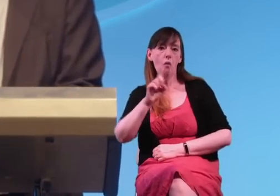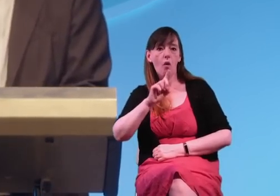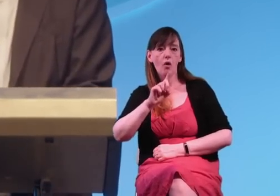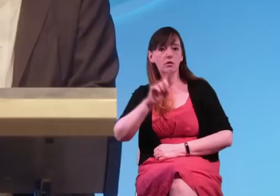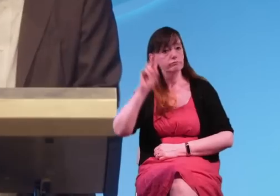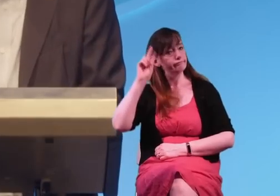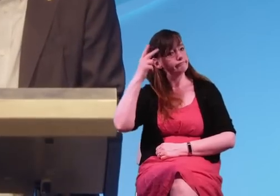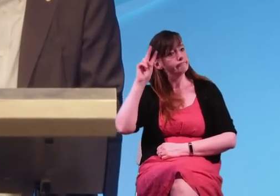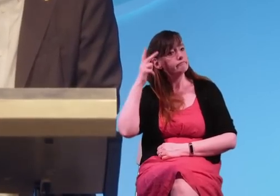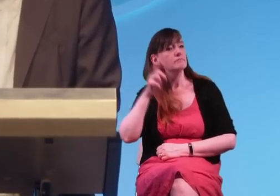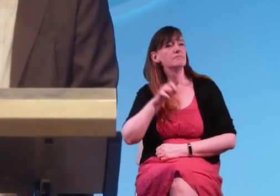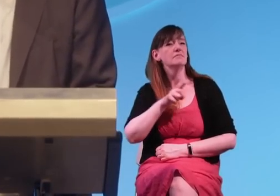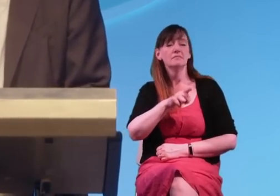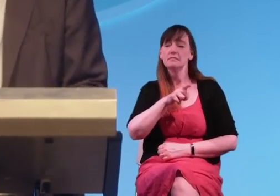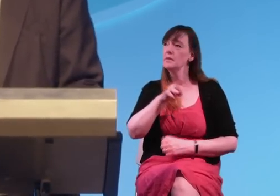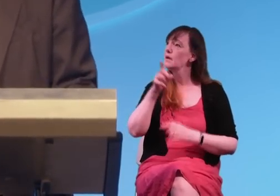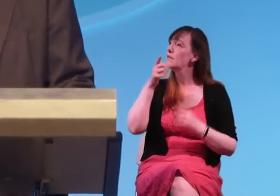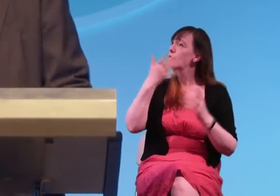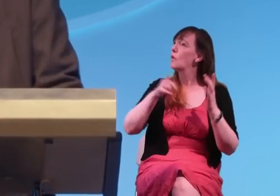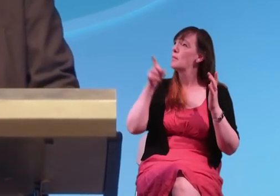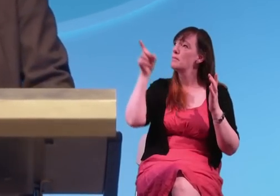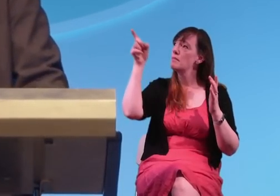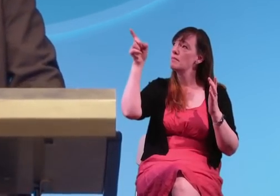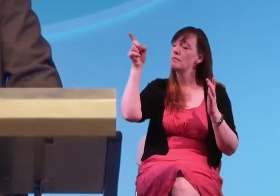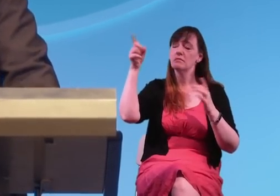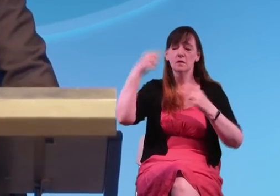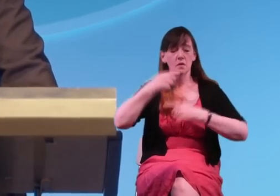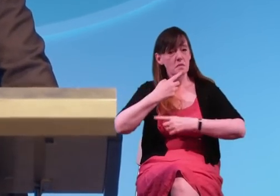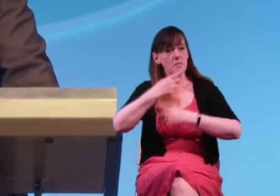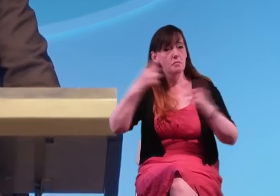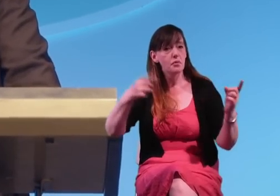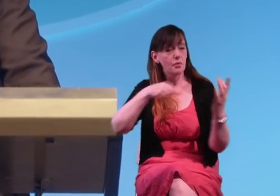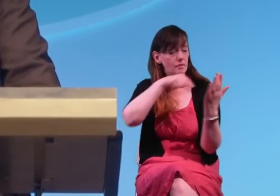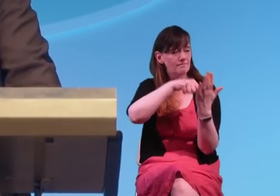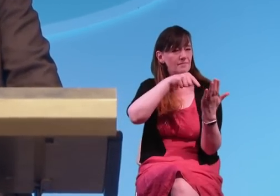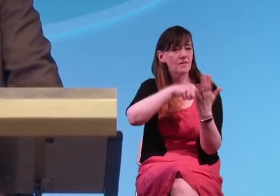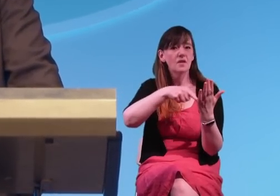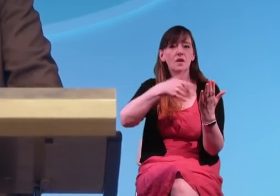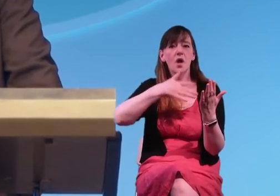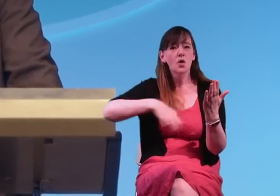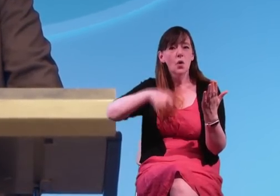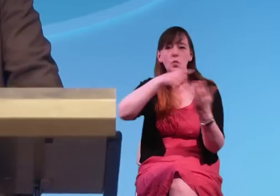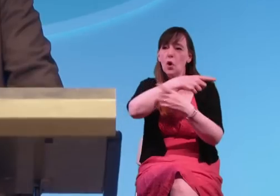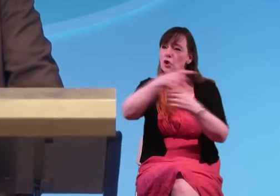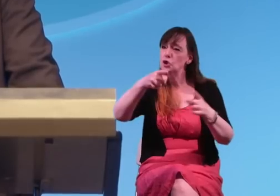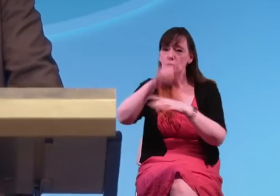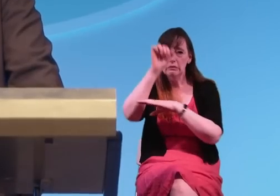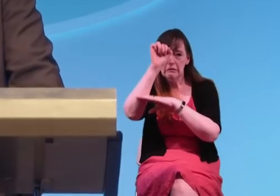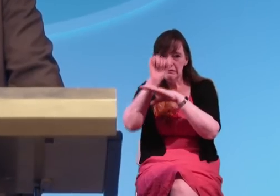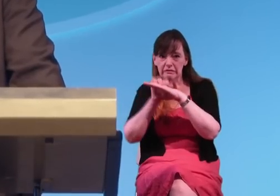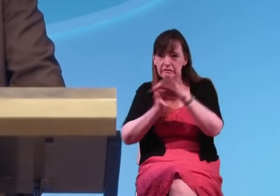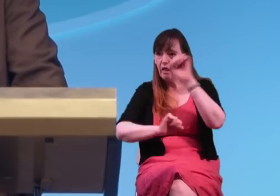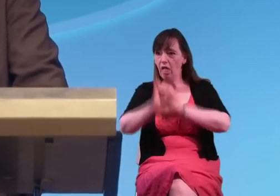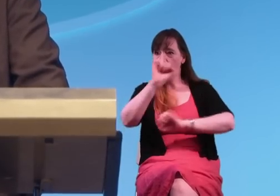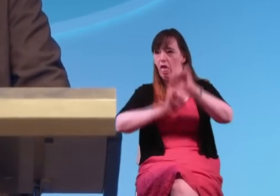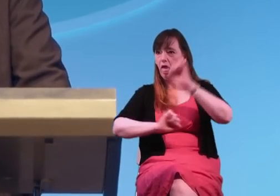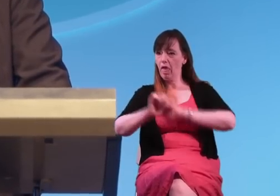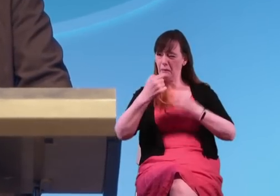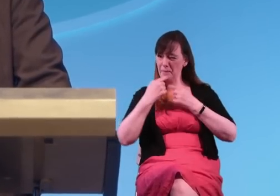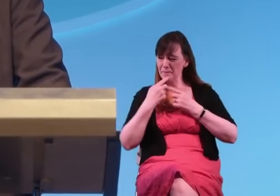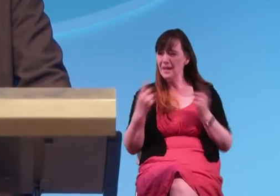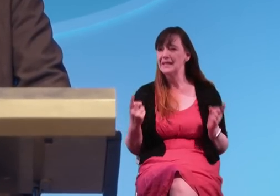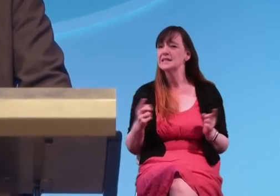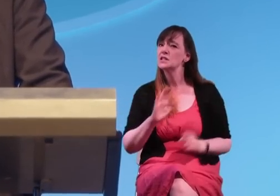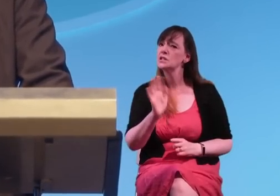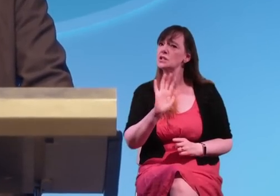say that under the rubric of this great exhortation, I don't want you to be ashamed of the message. The message where it